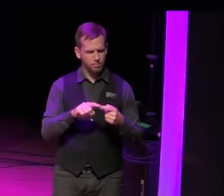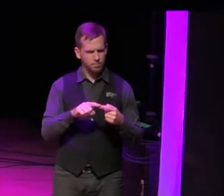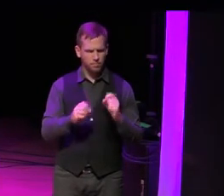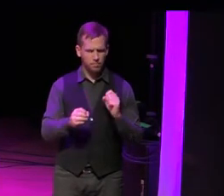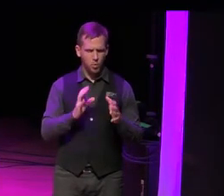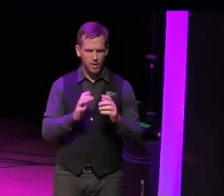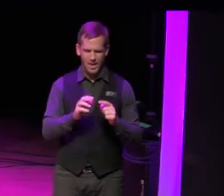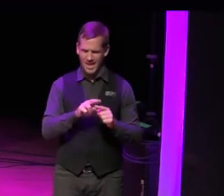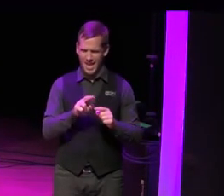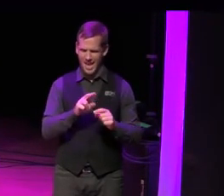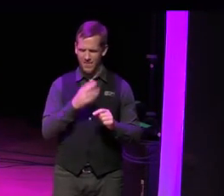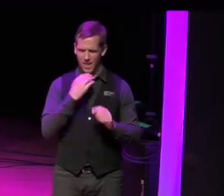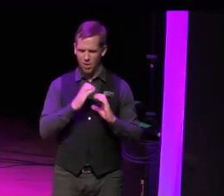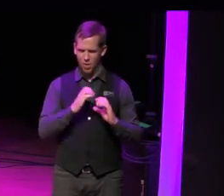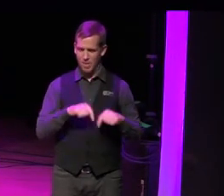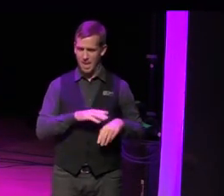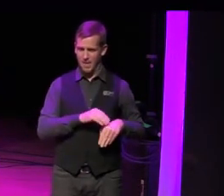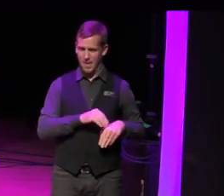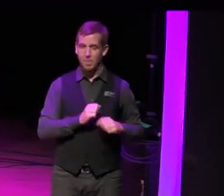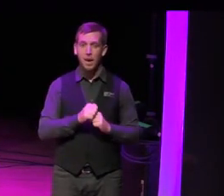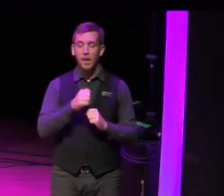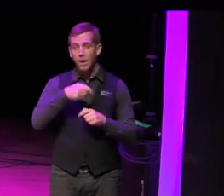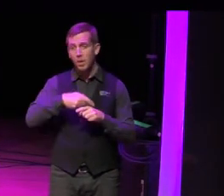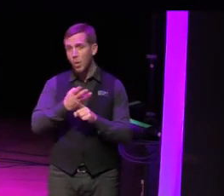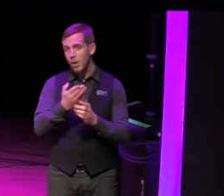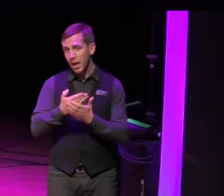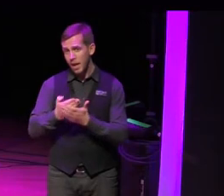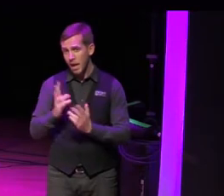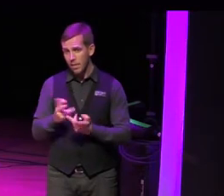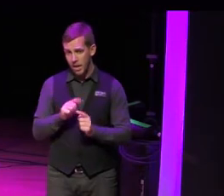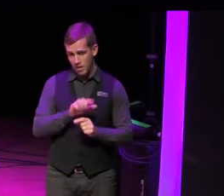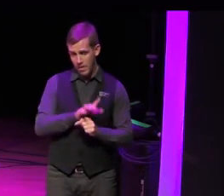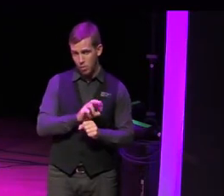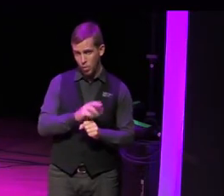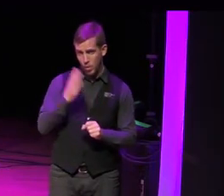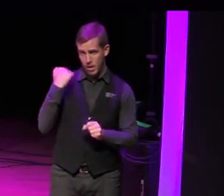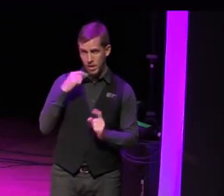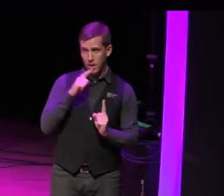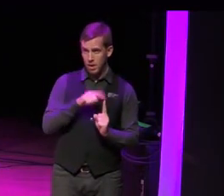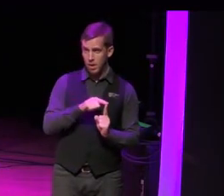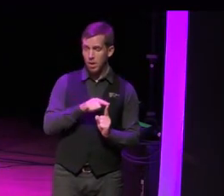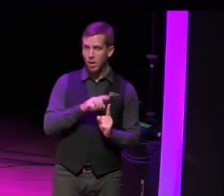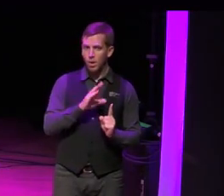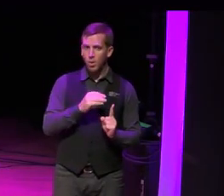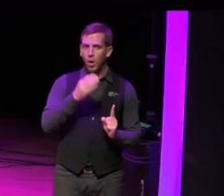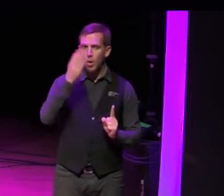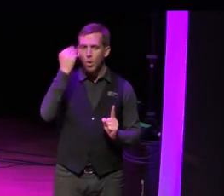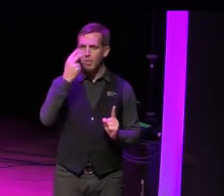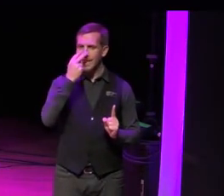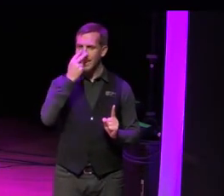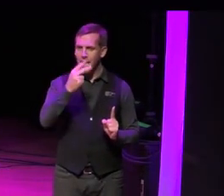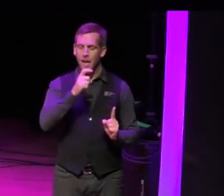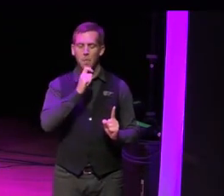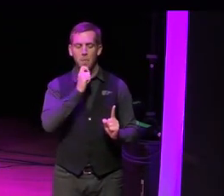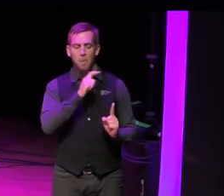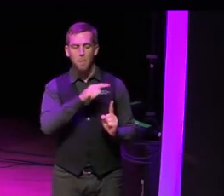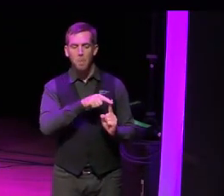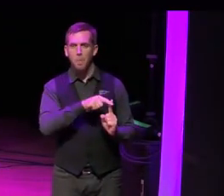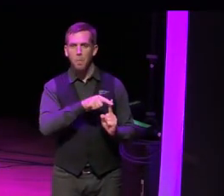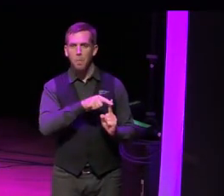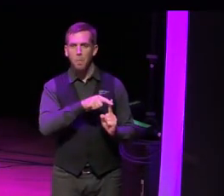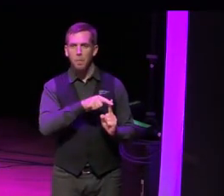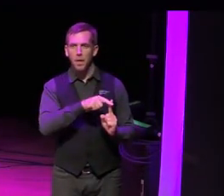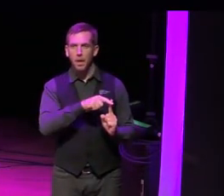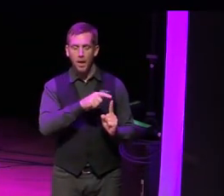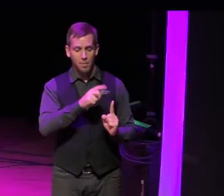certain on the exact date in Sweden, but in the Nordic countries, you could actually deduct a bribe from your